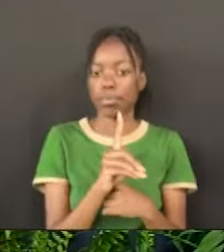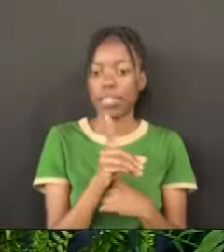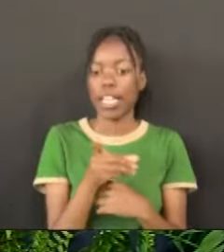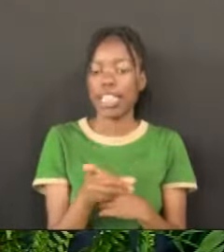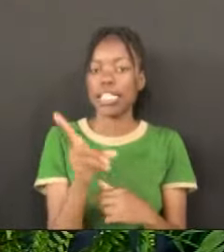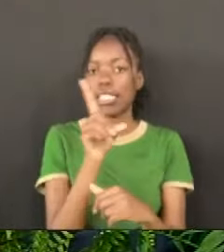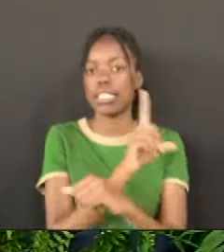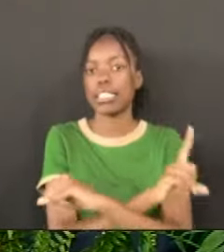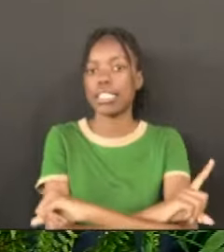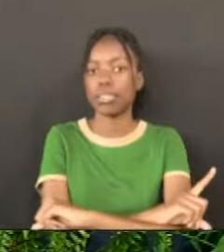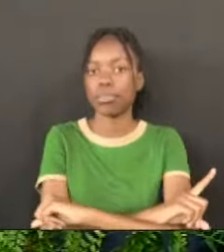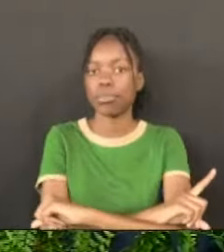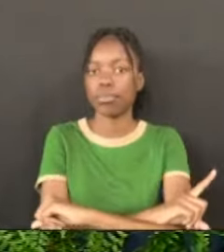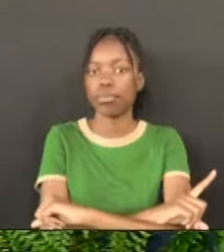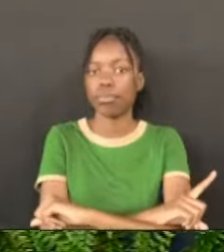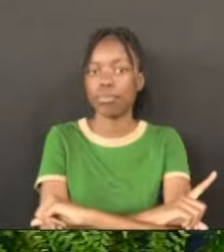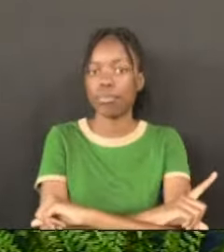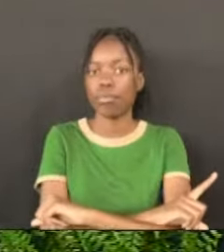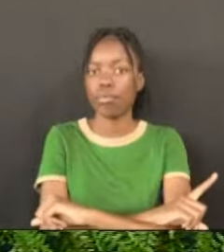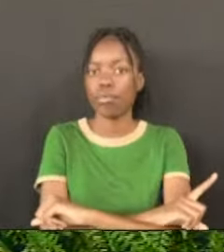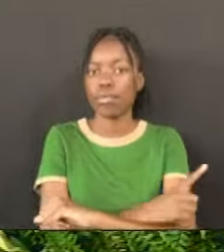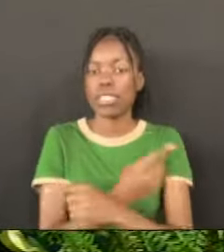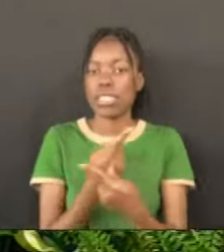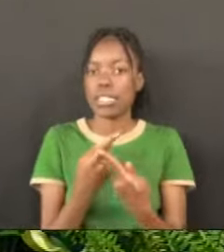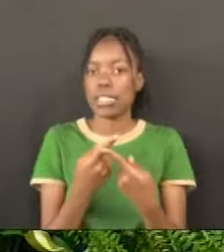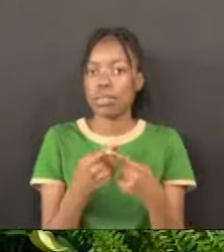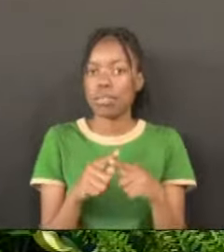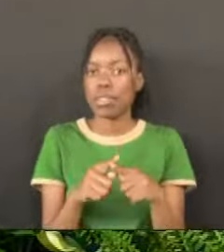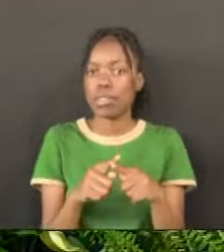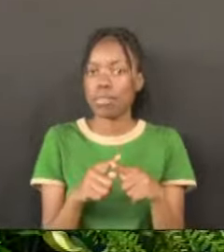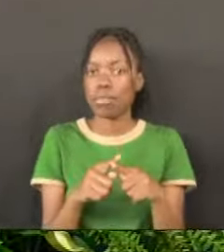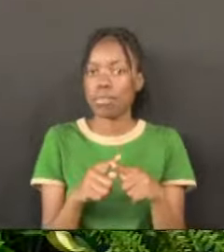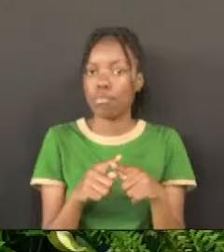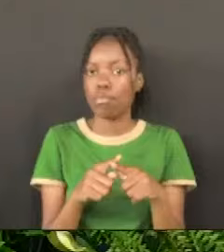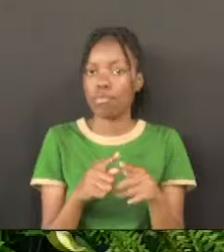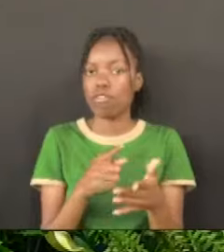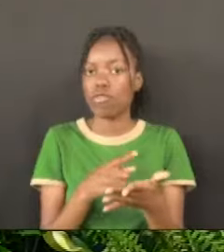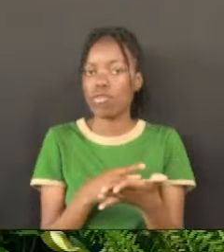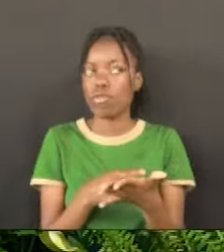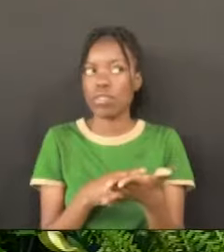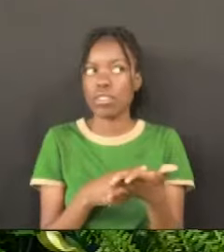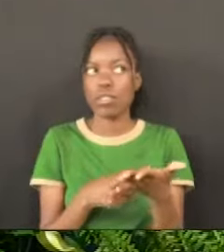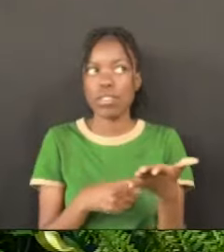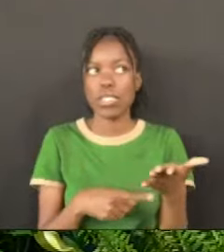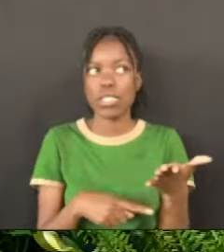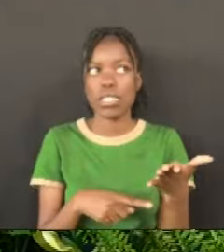a minute. What is the key thought in our text?